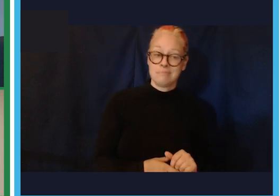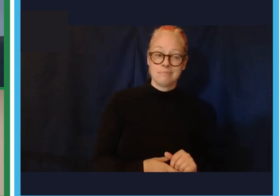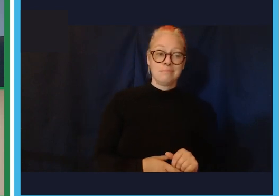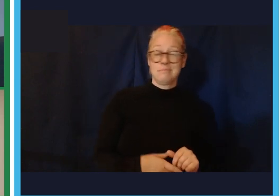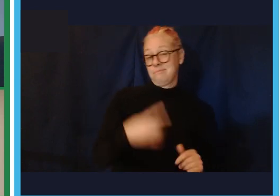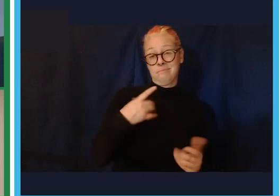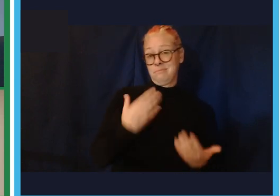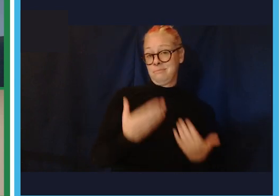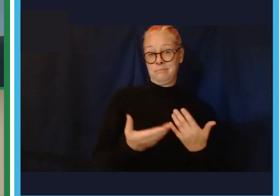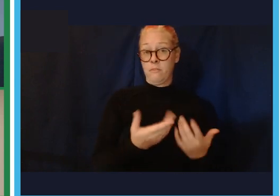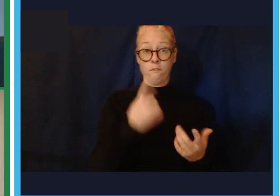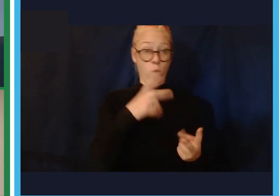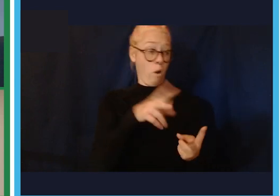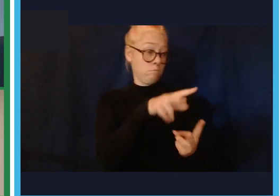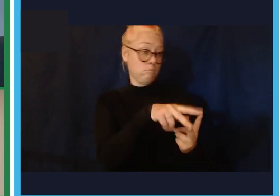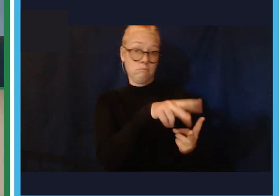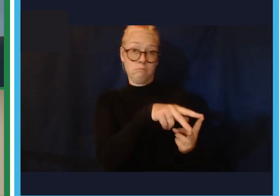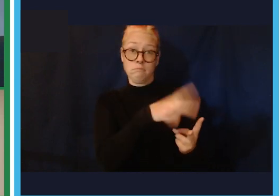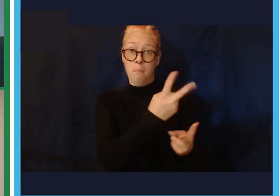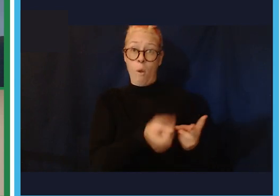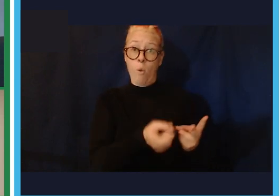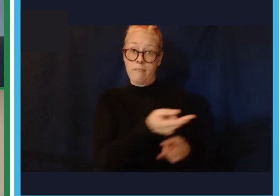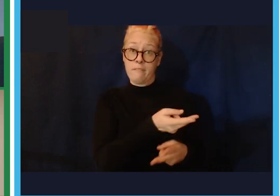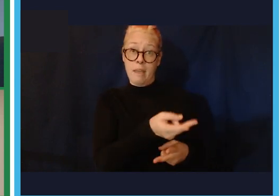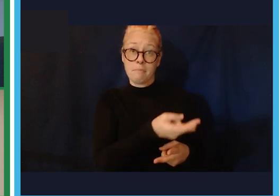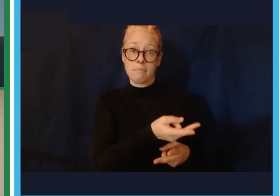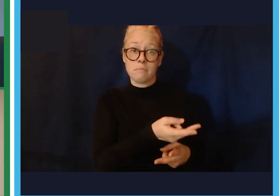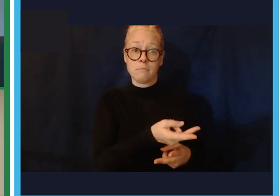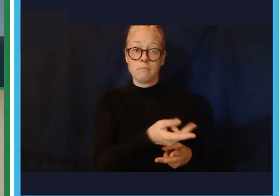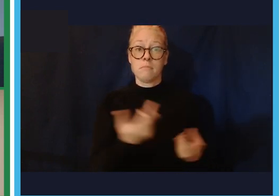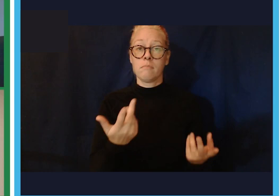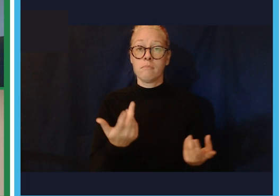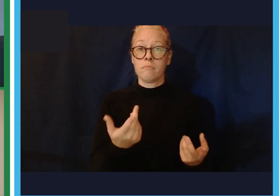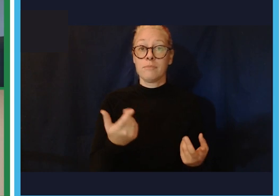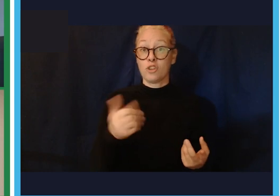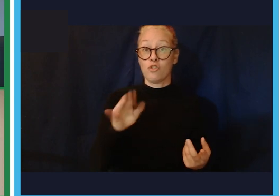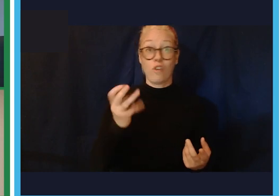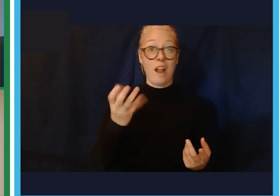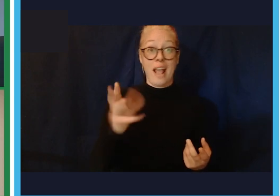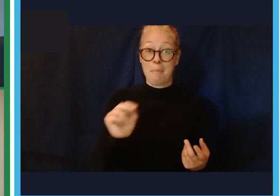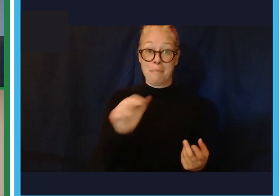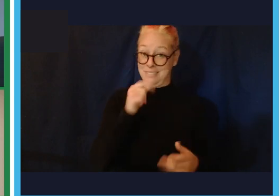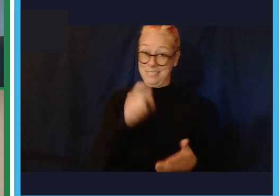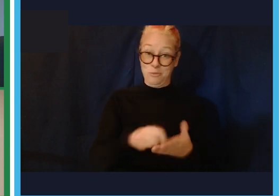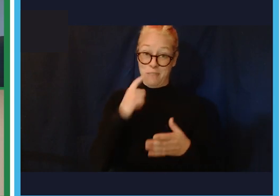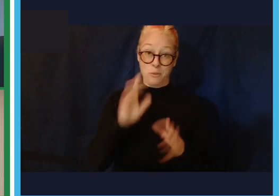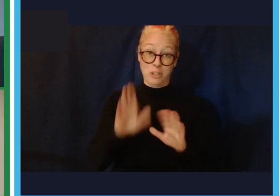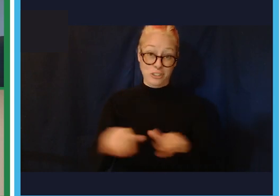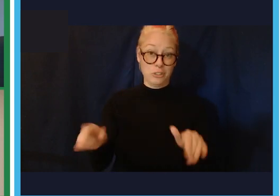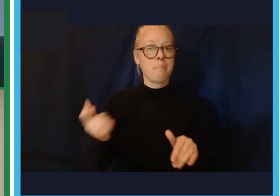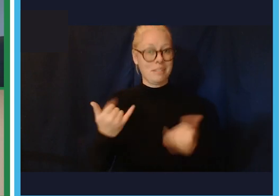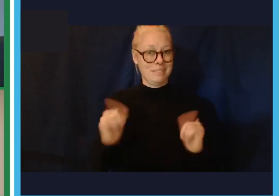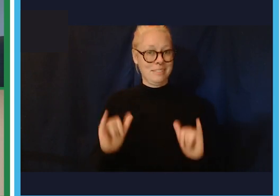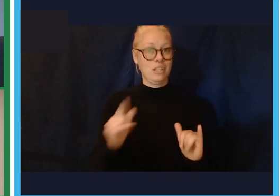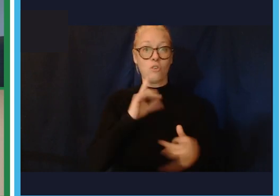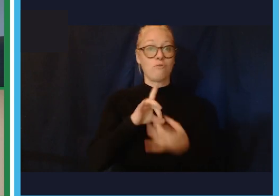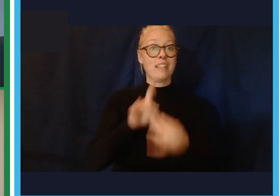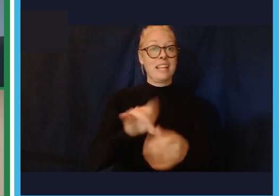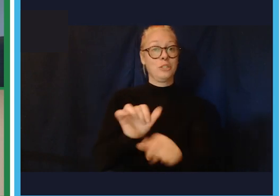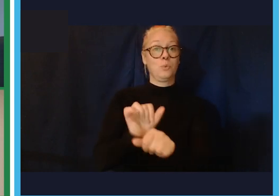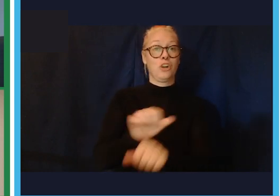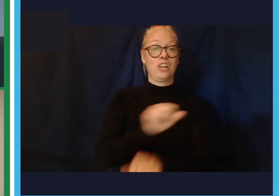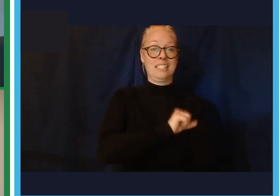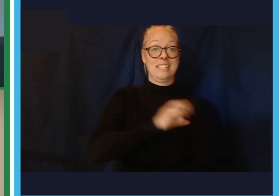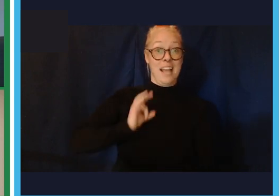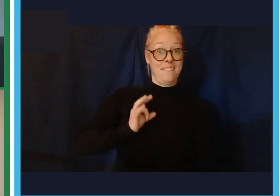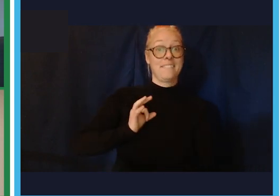opportunity, because they're both neurodiverse and because they have a comedy background, I can